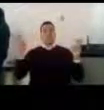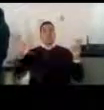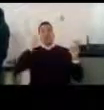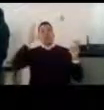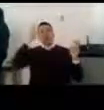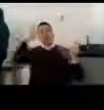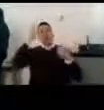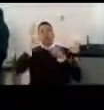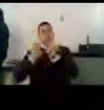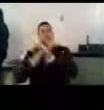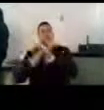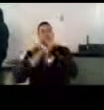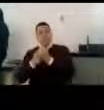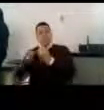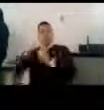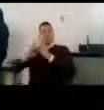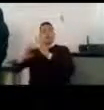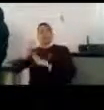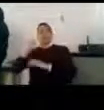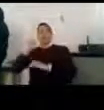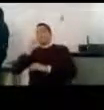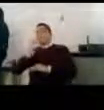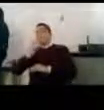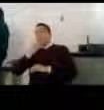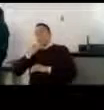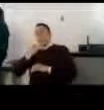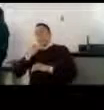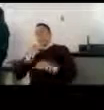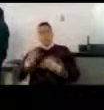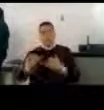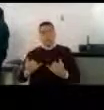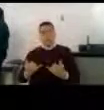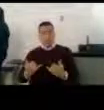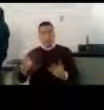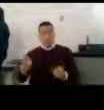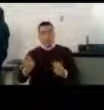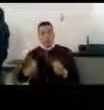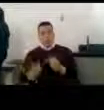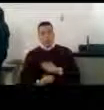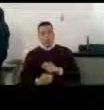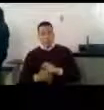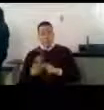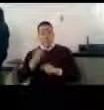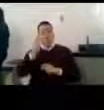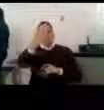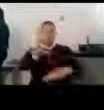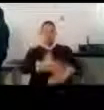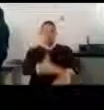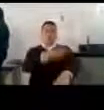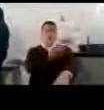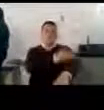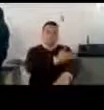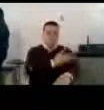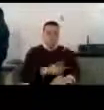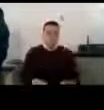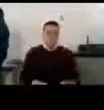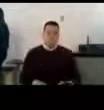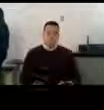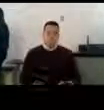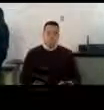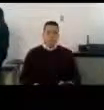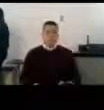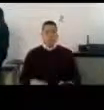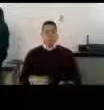Past, Navigating the Present, and Advancing the Future. Gabby is pursuing her